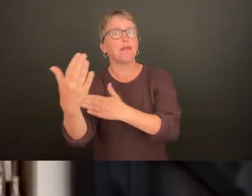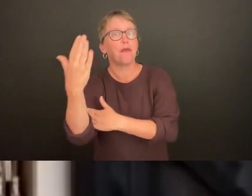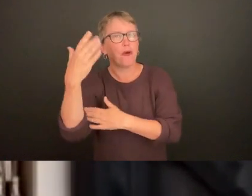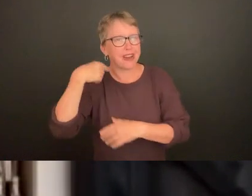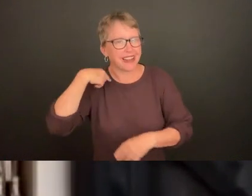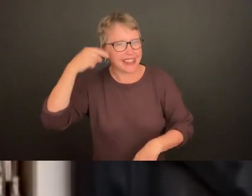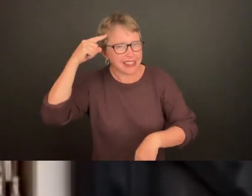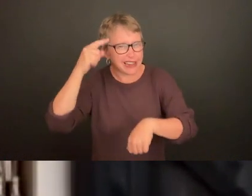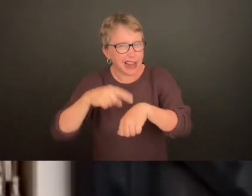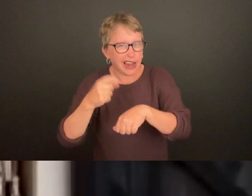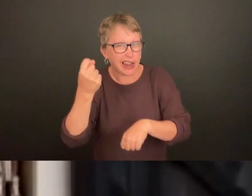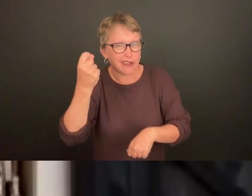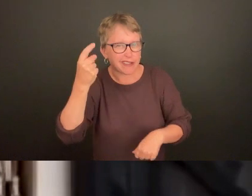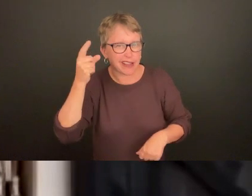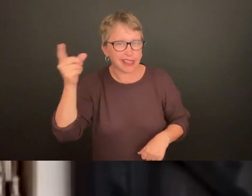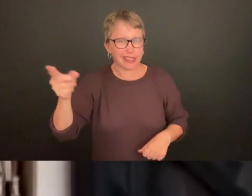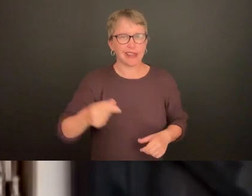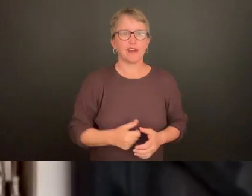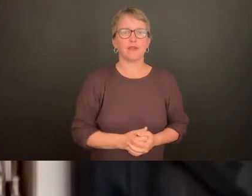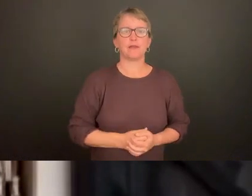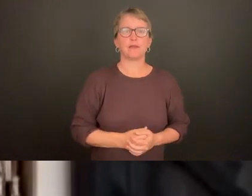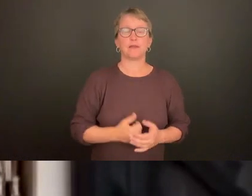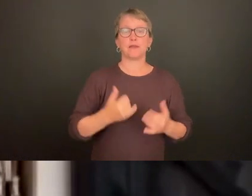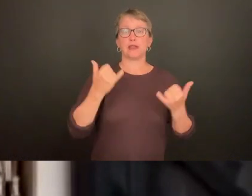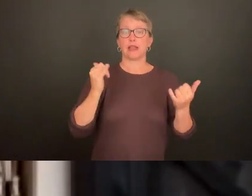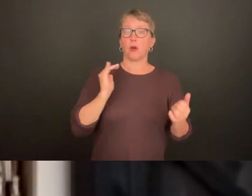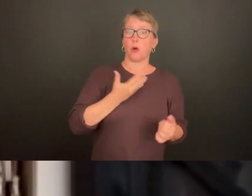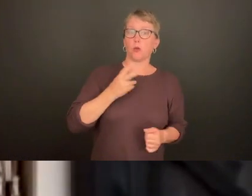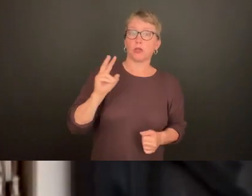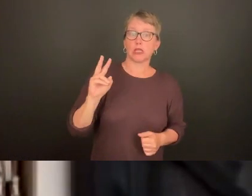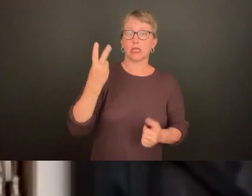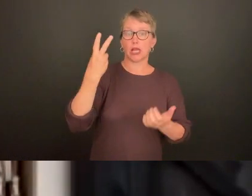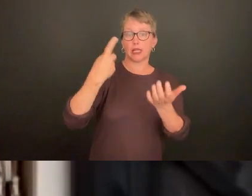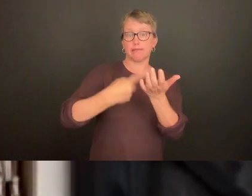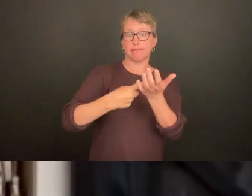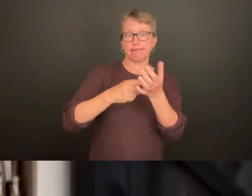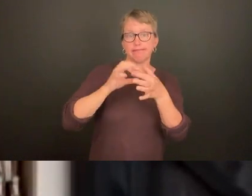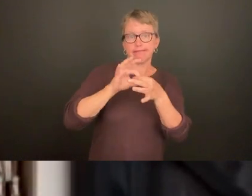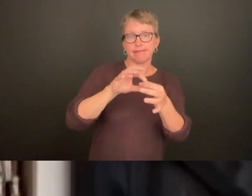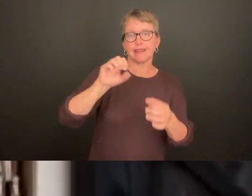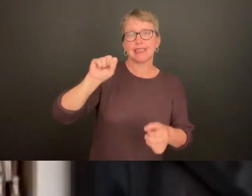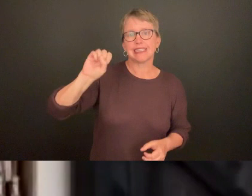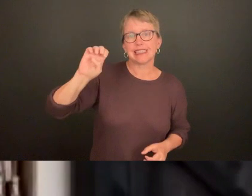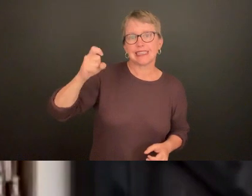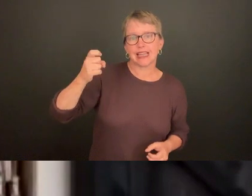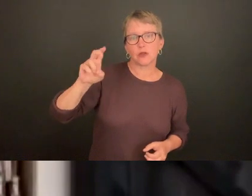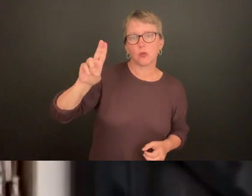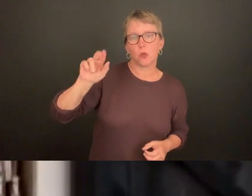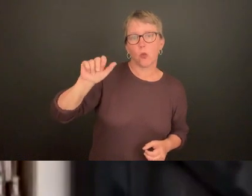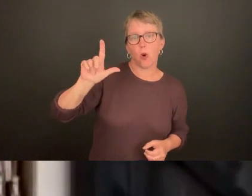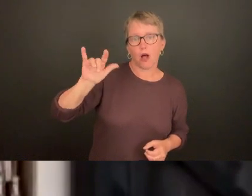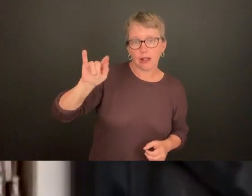West Coast. I think it's still 11 o'clock out there. So we are having our second